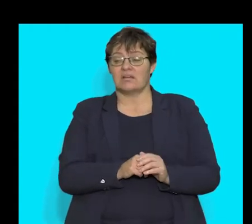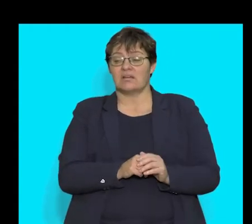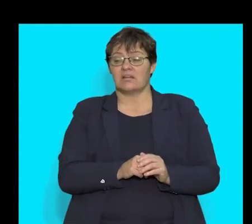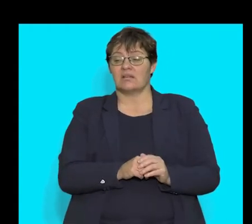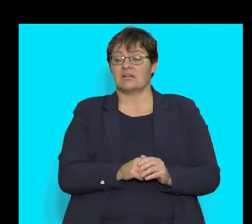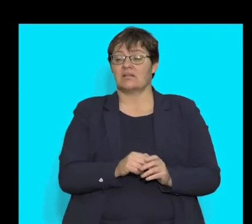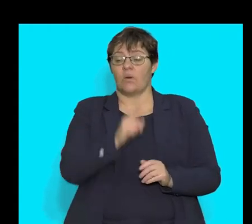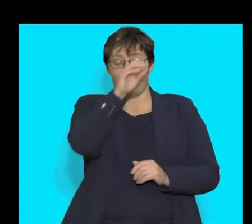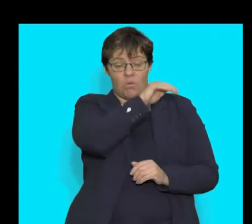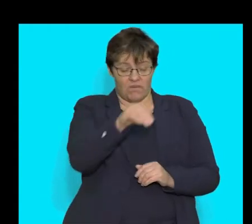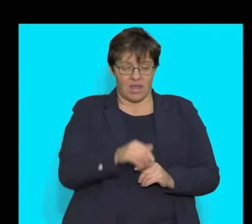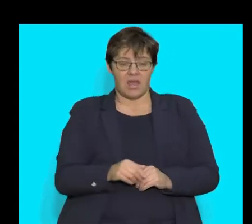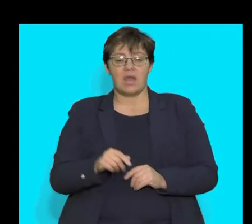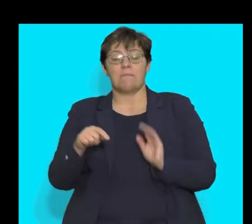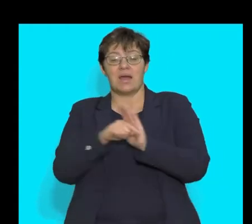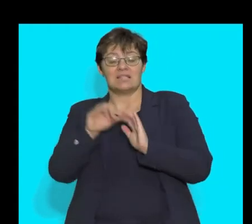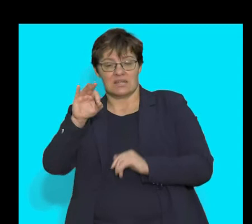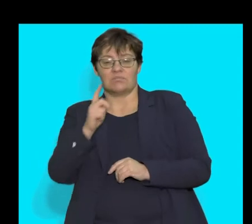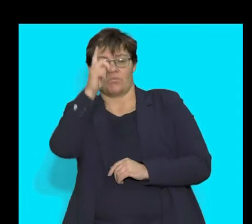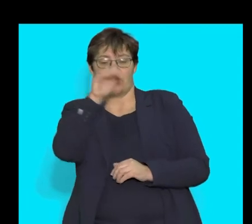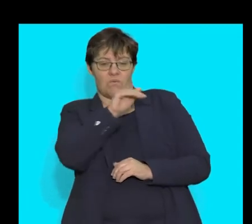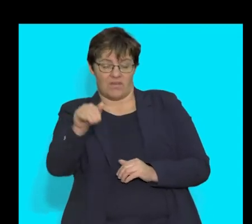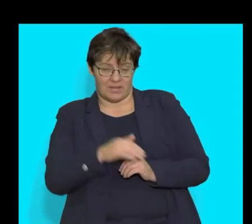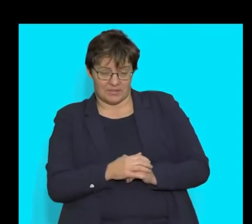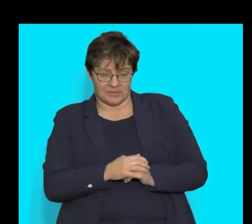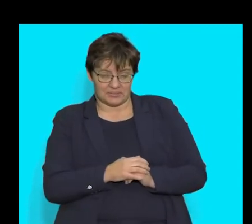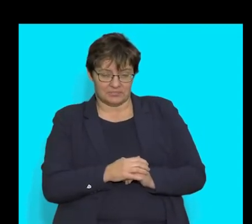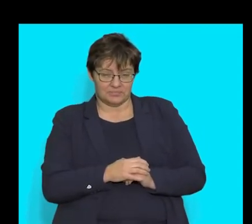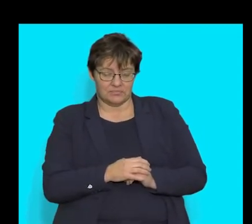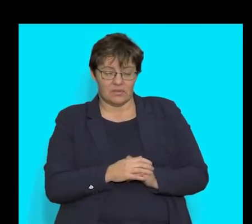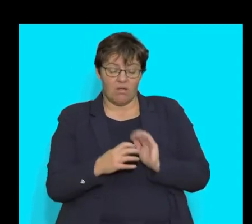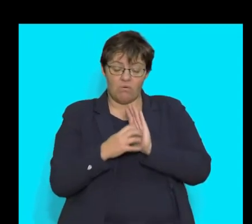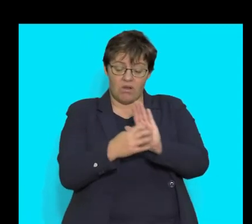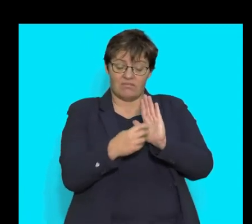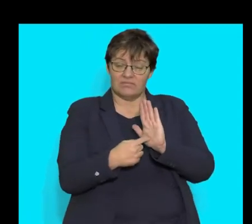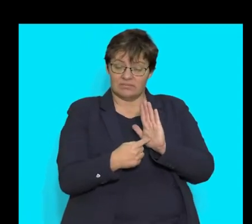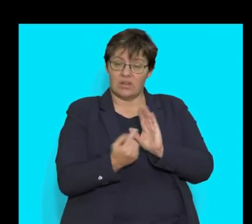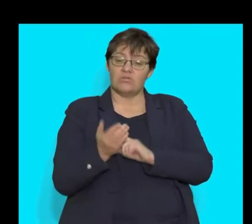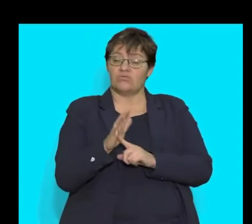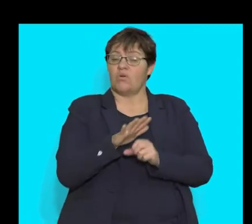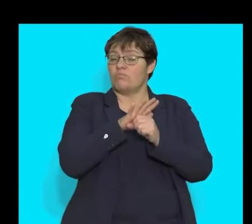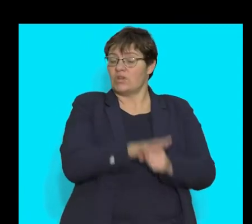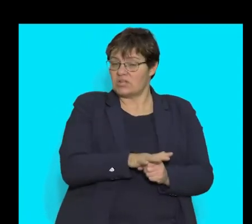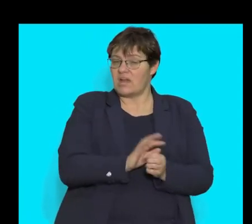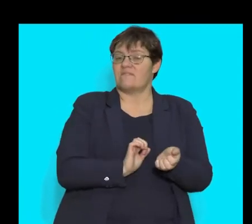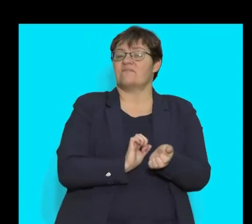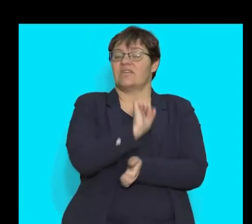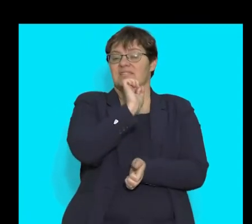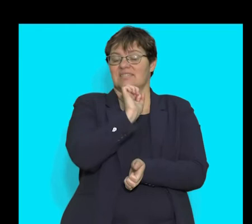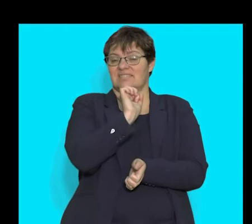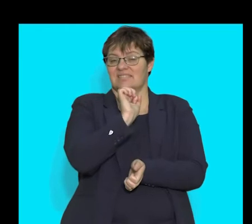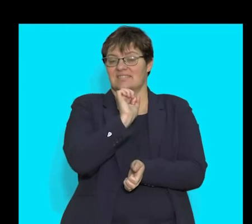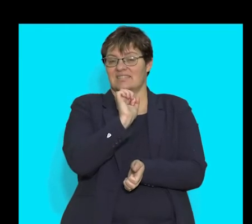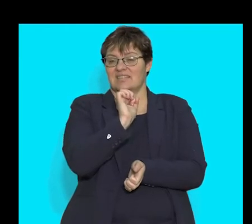That -3 represents that it's 1 over. And so here we've got the graph showing the pressure of a fixed mass of